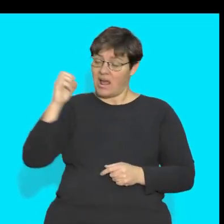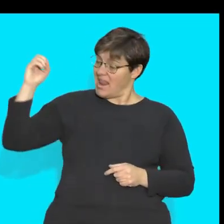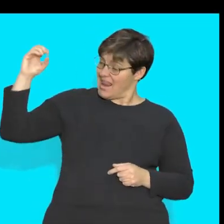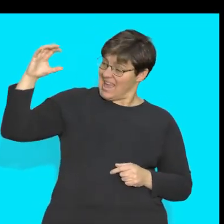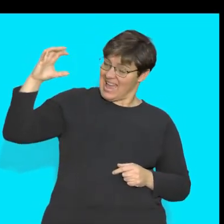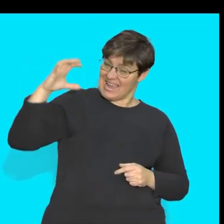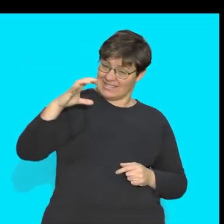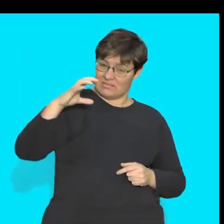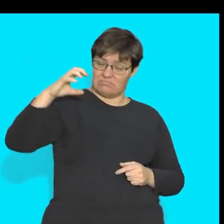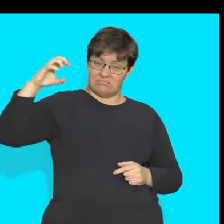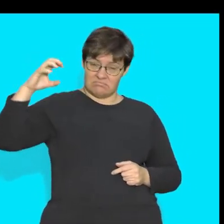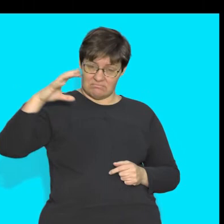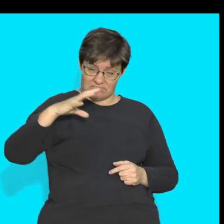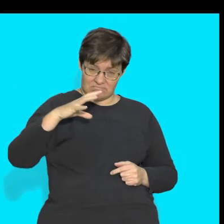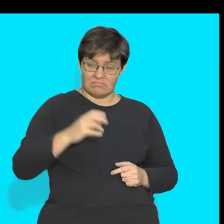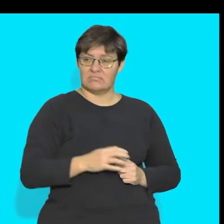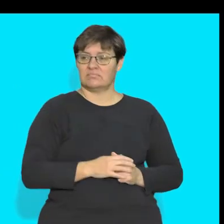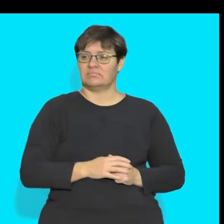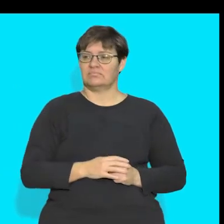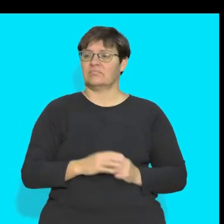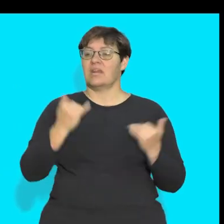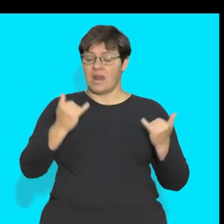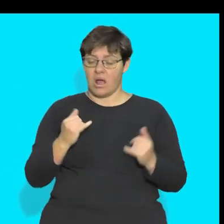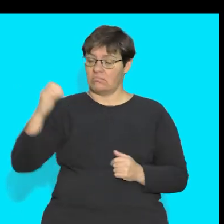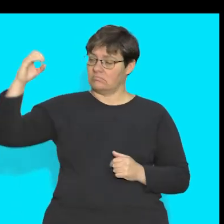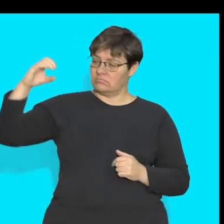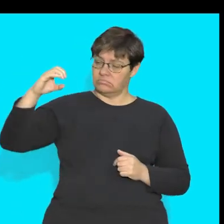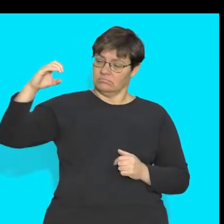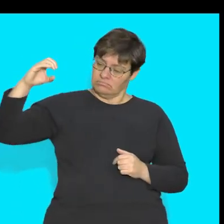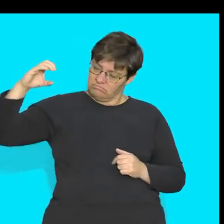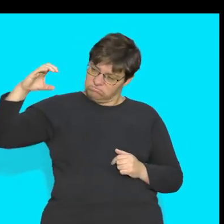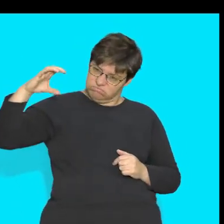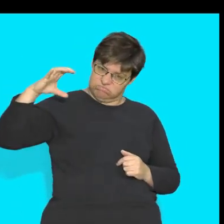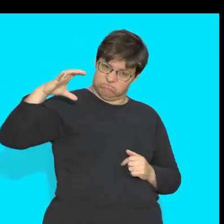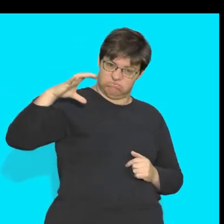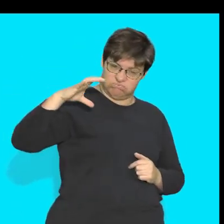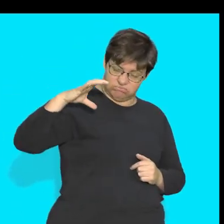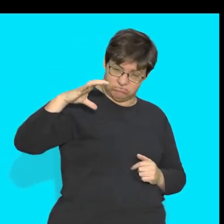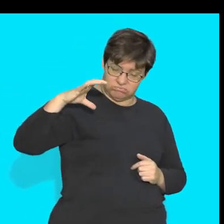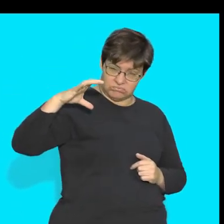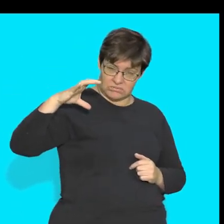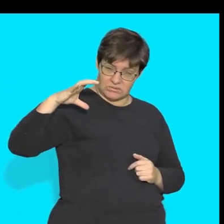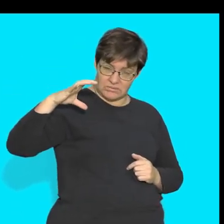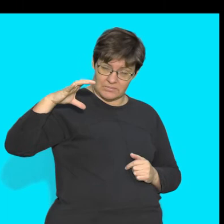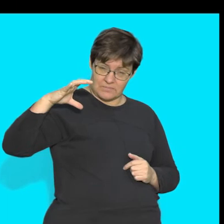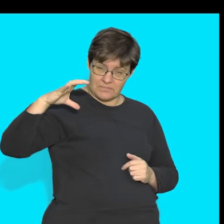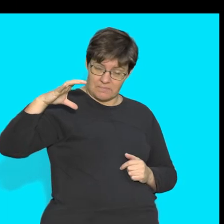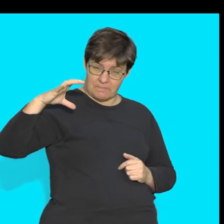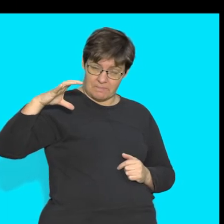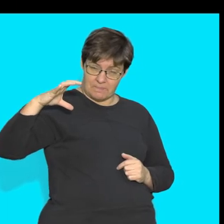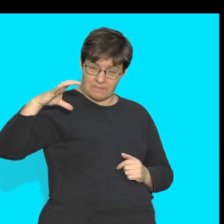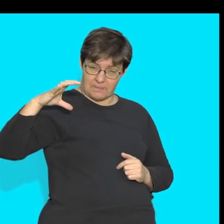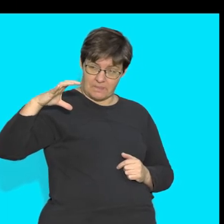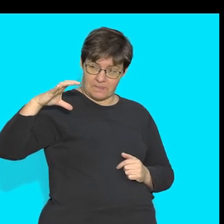The intensity of the light is now increased. Intensity means that it's